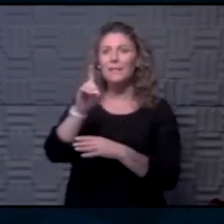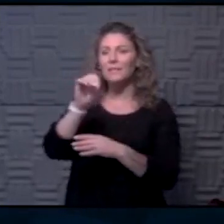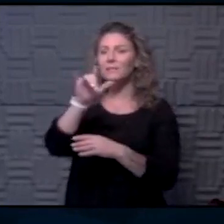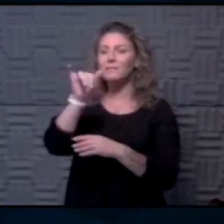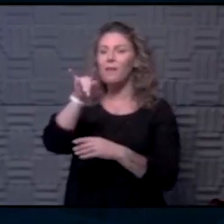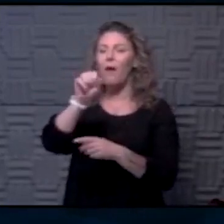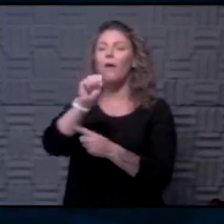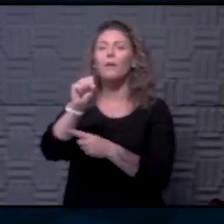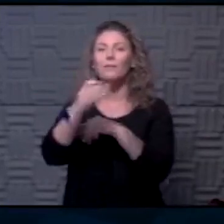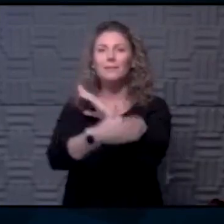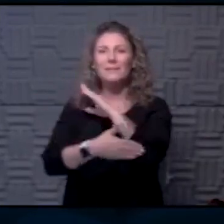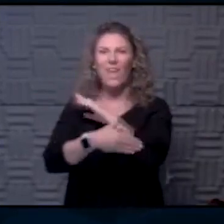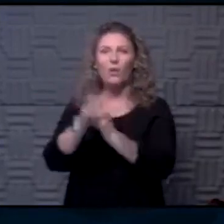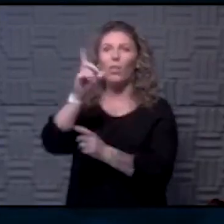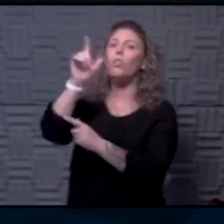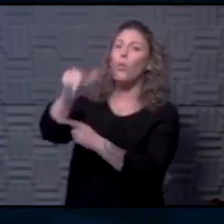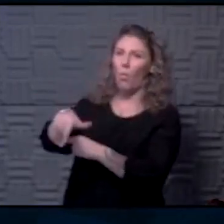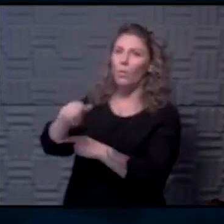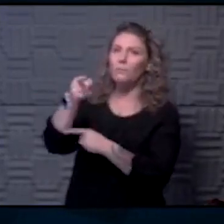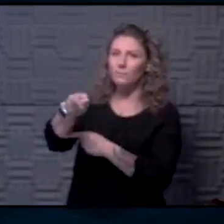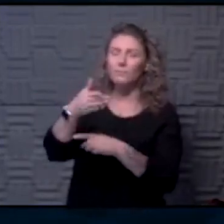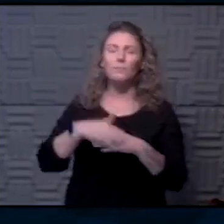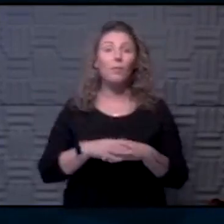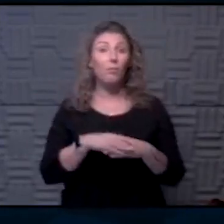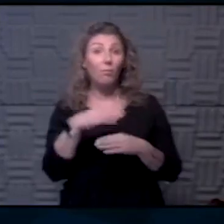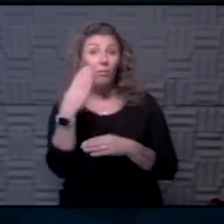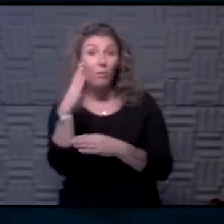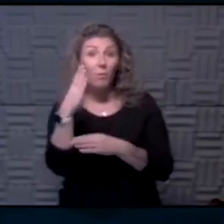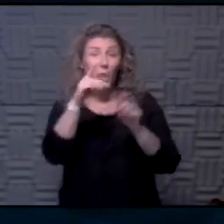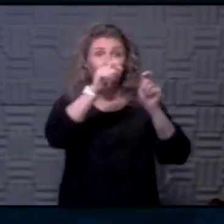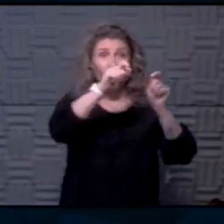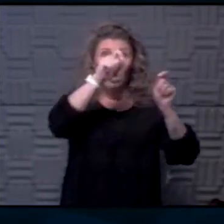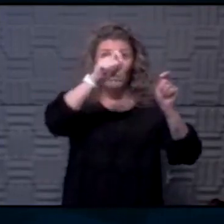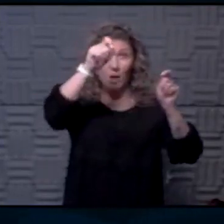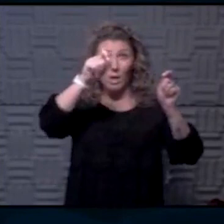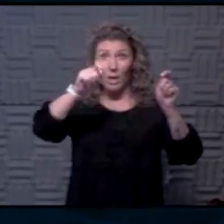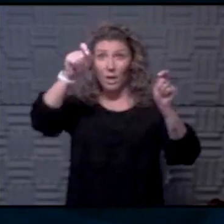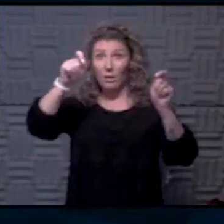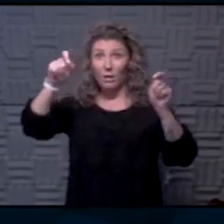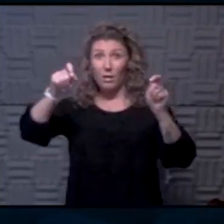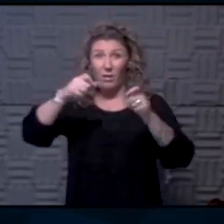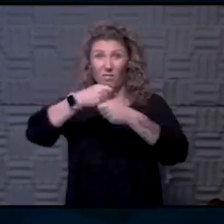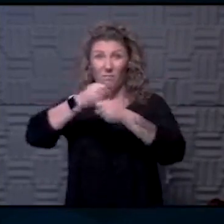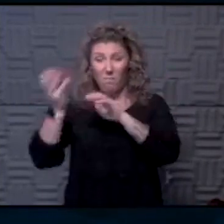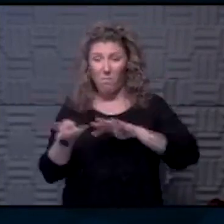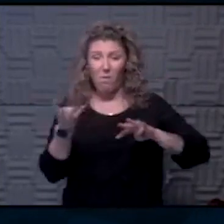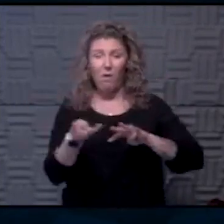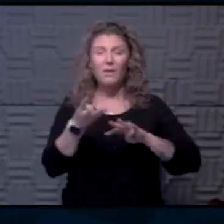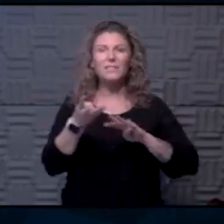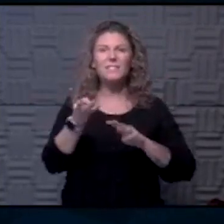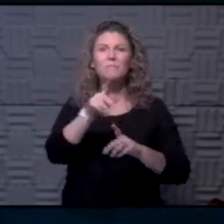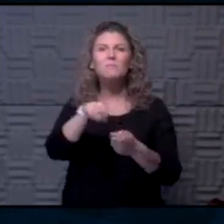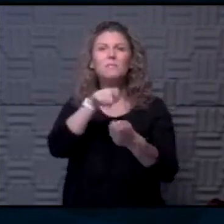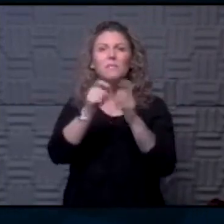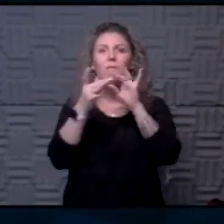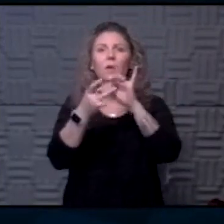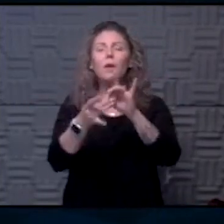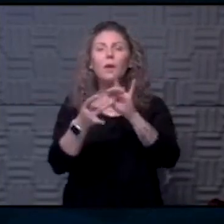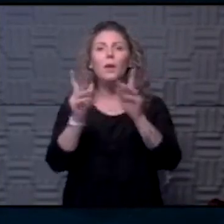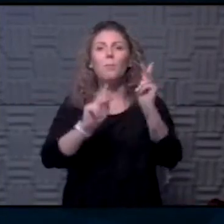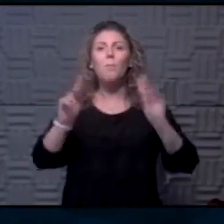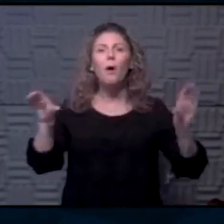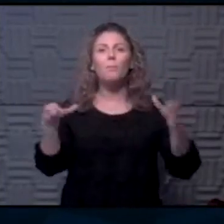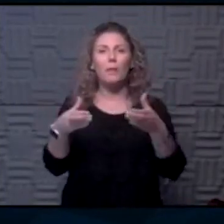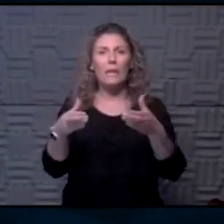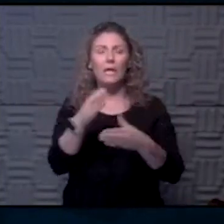so you see here that the blue, right, that treatment plant serves a specific population, and it is close to